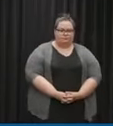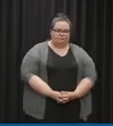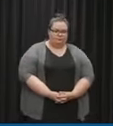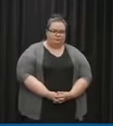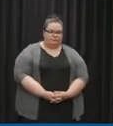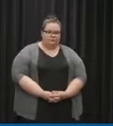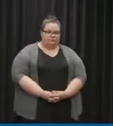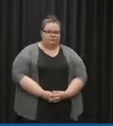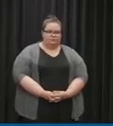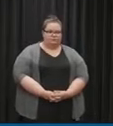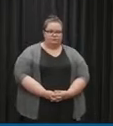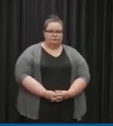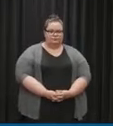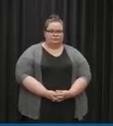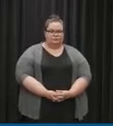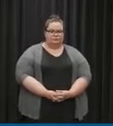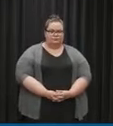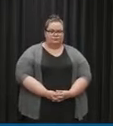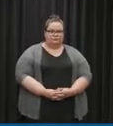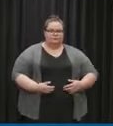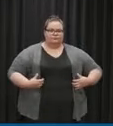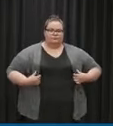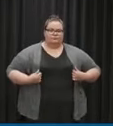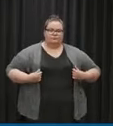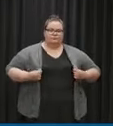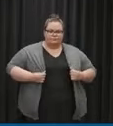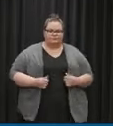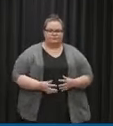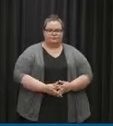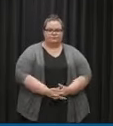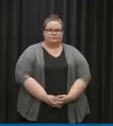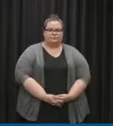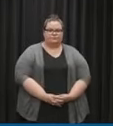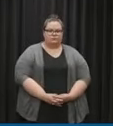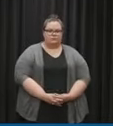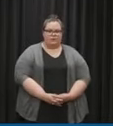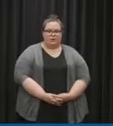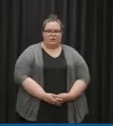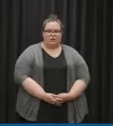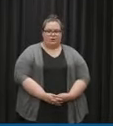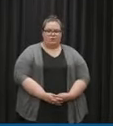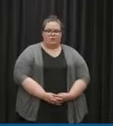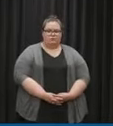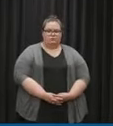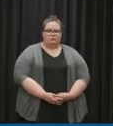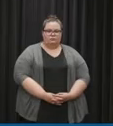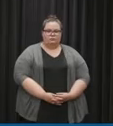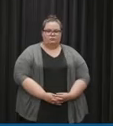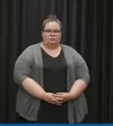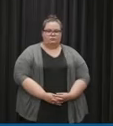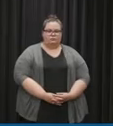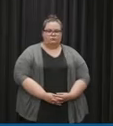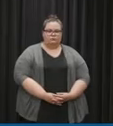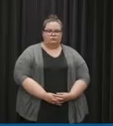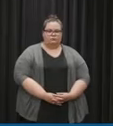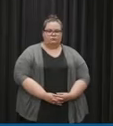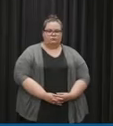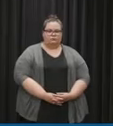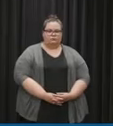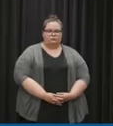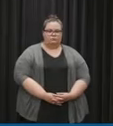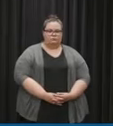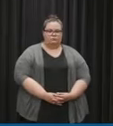that school closures helped slow the spread of COVID-19 in the early weeks of the pandemic and thus saved many